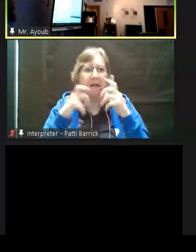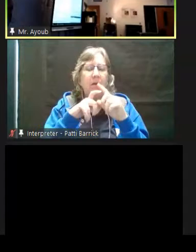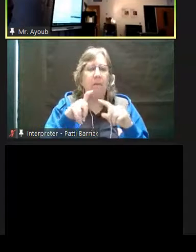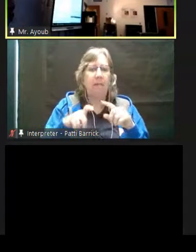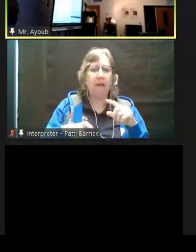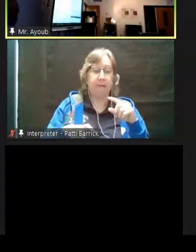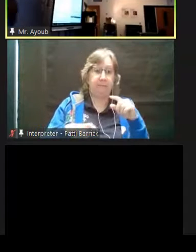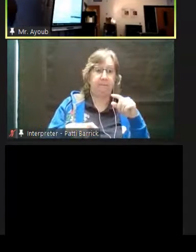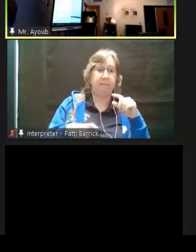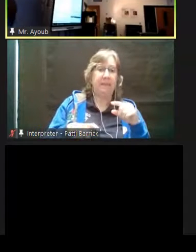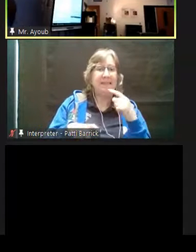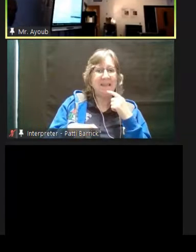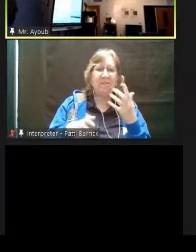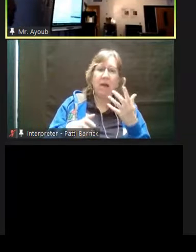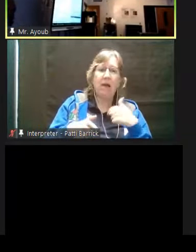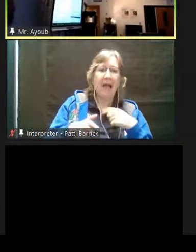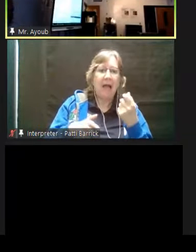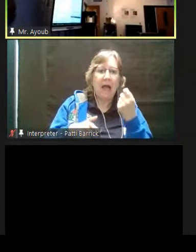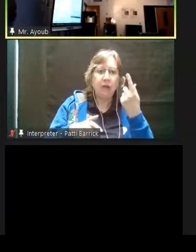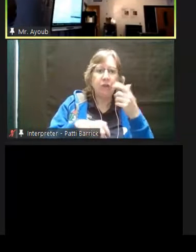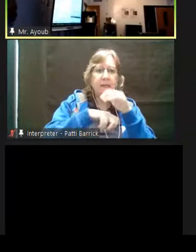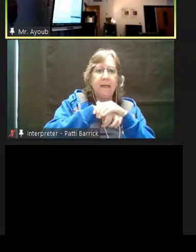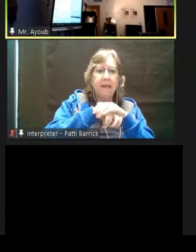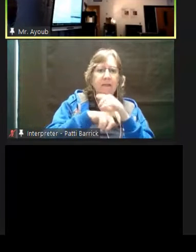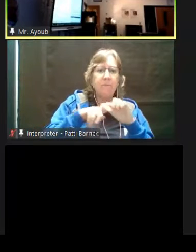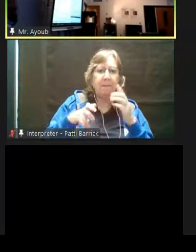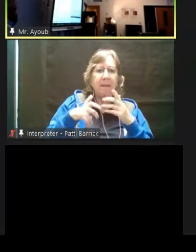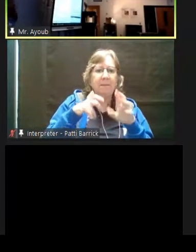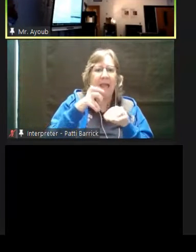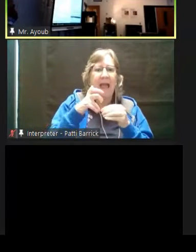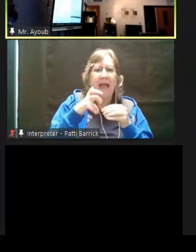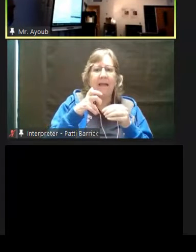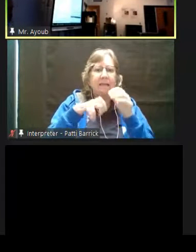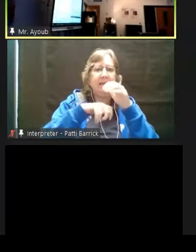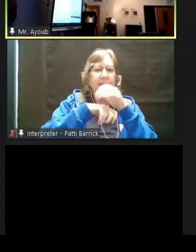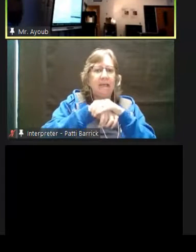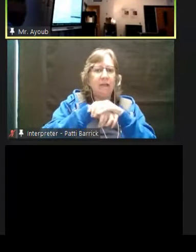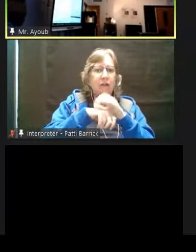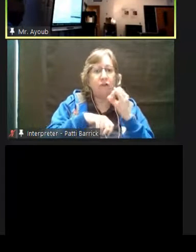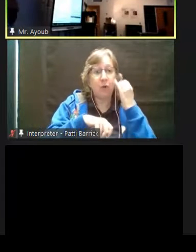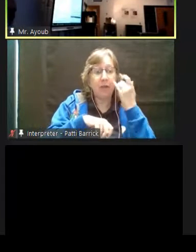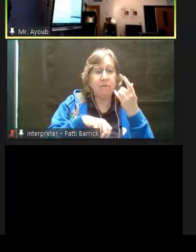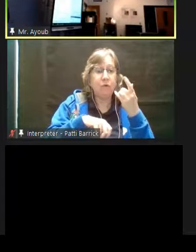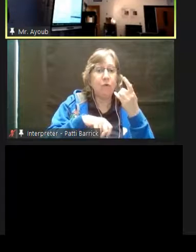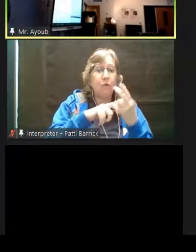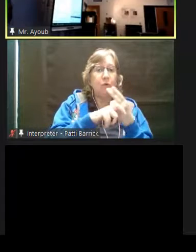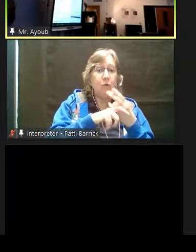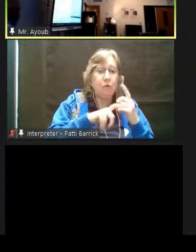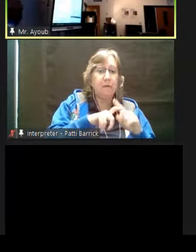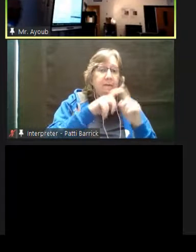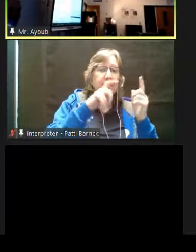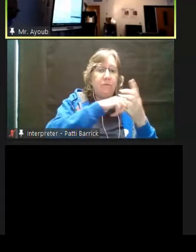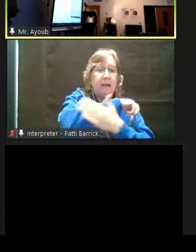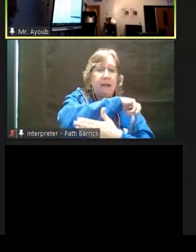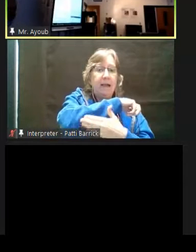you're using English, but why don't you just put English? This way, if you put it on any other web server in a different country,